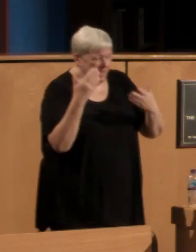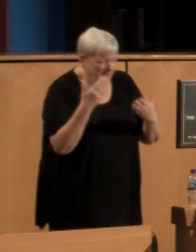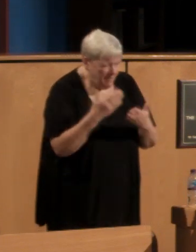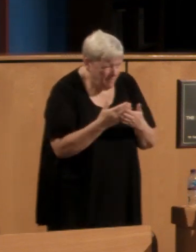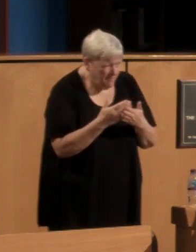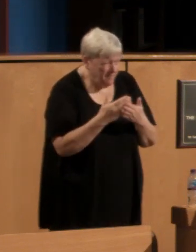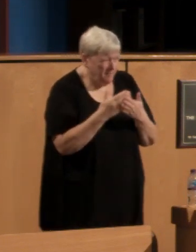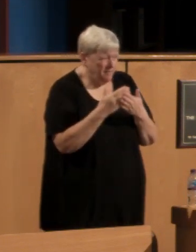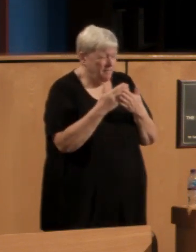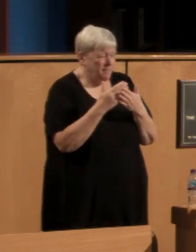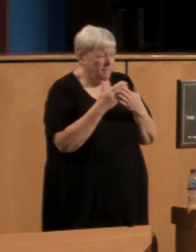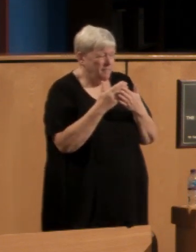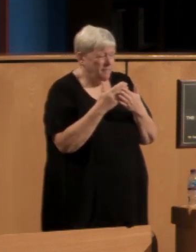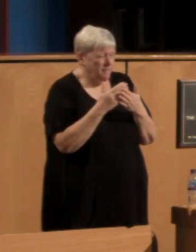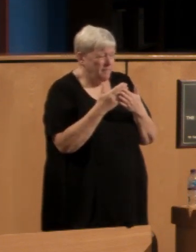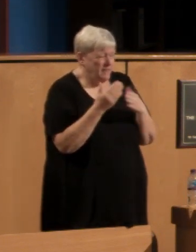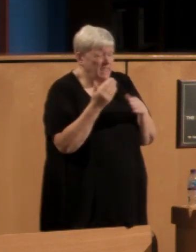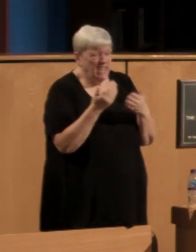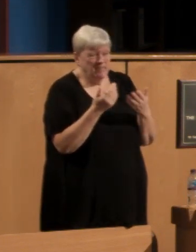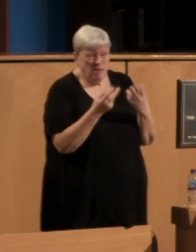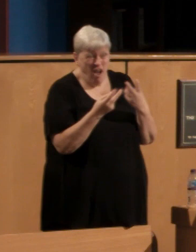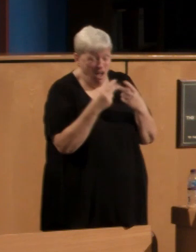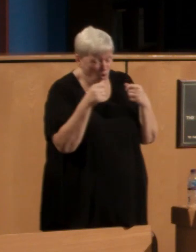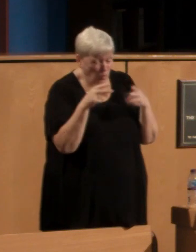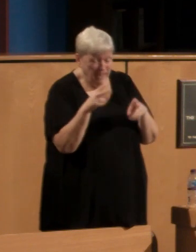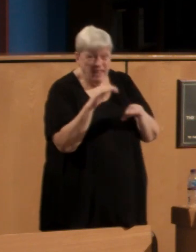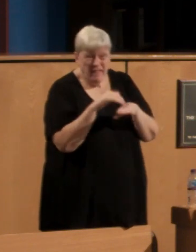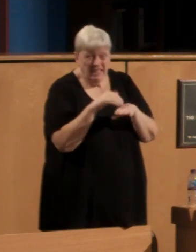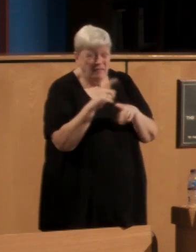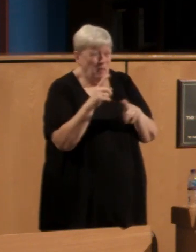just it's effective, and it's a bit too effective for me.